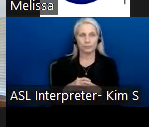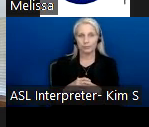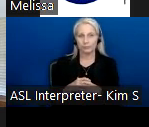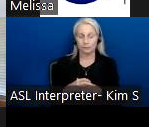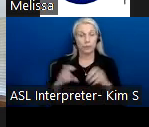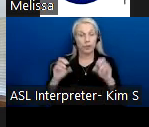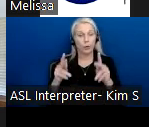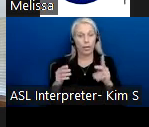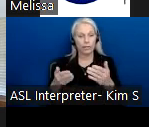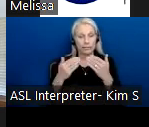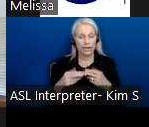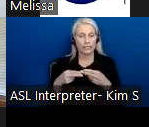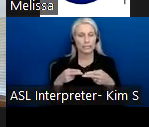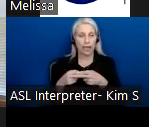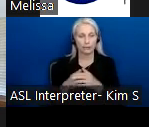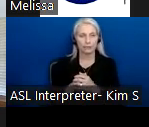Okay, next slide.